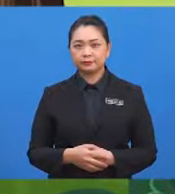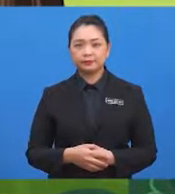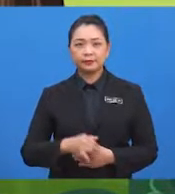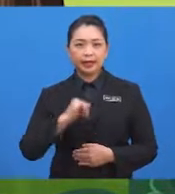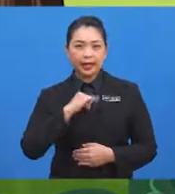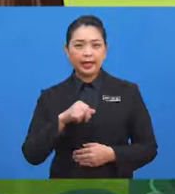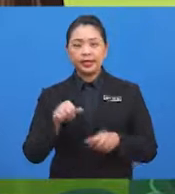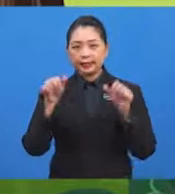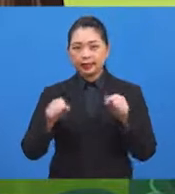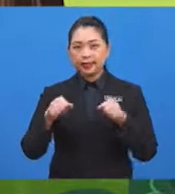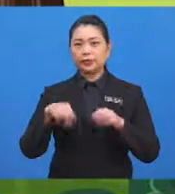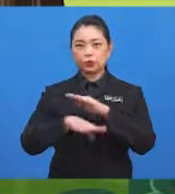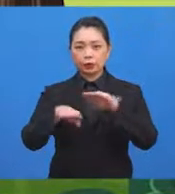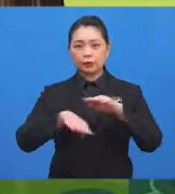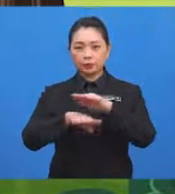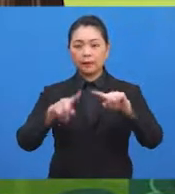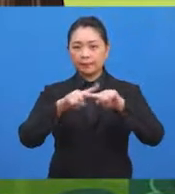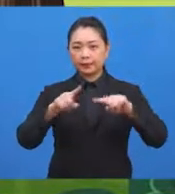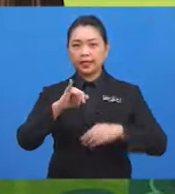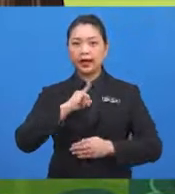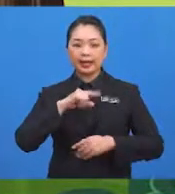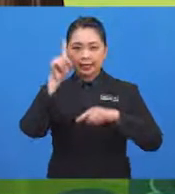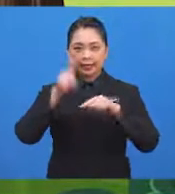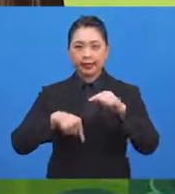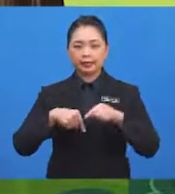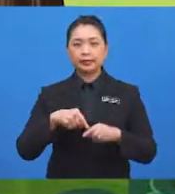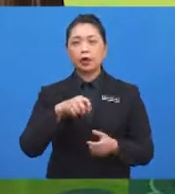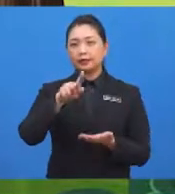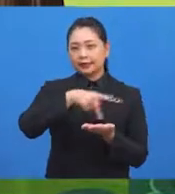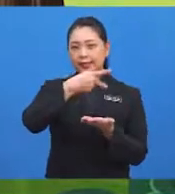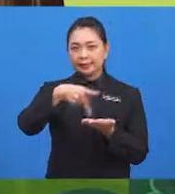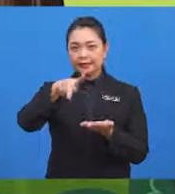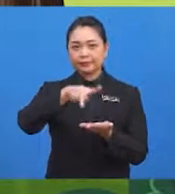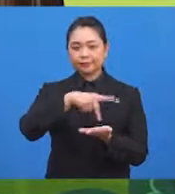I can swim, but I can't dance.